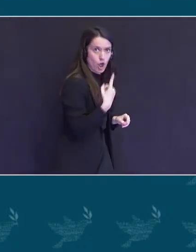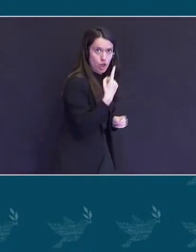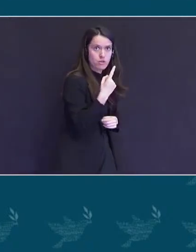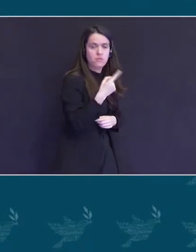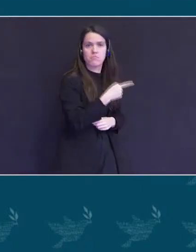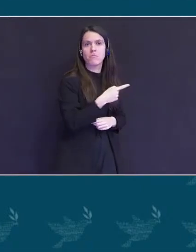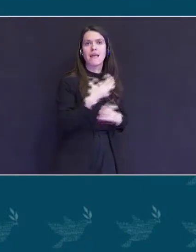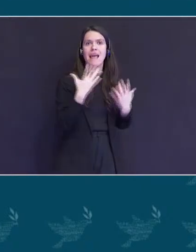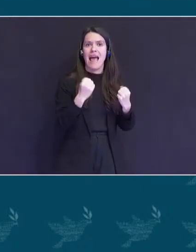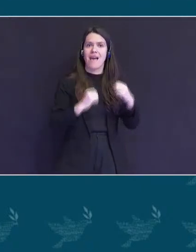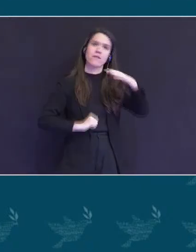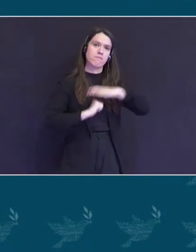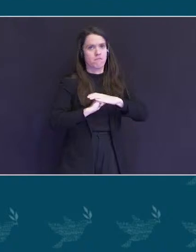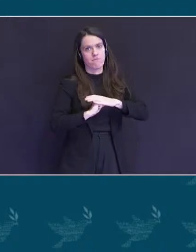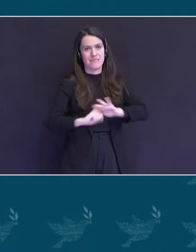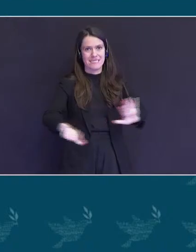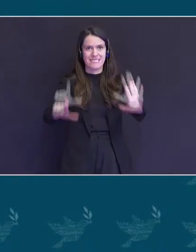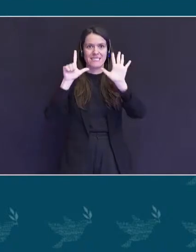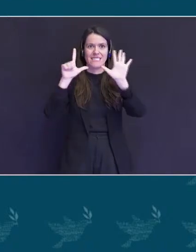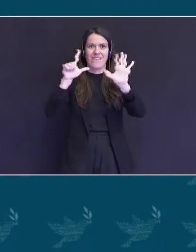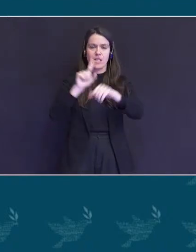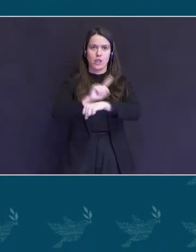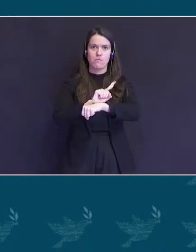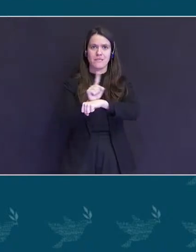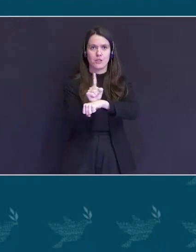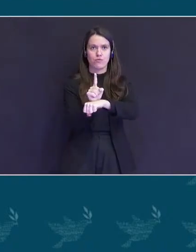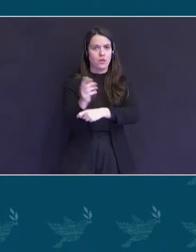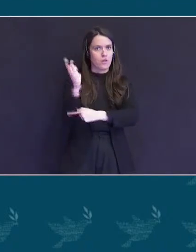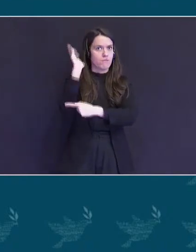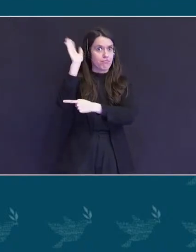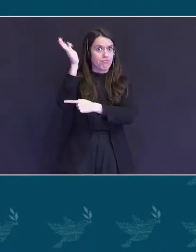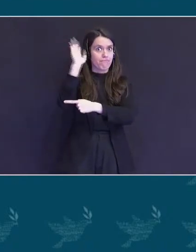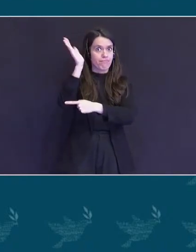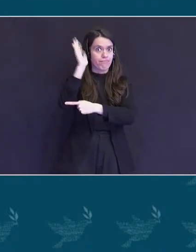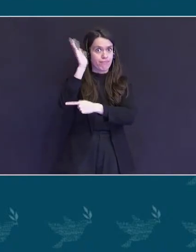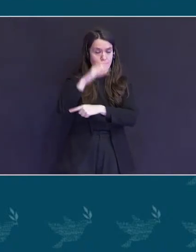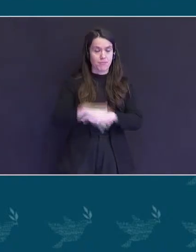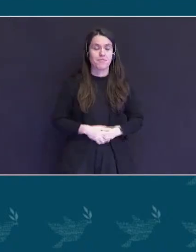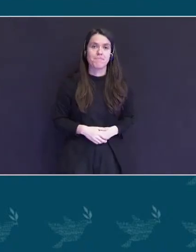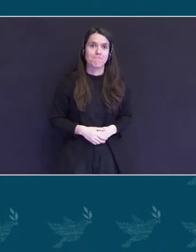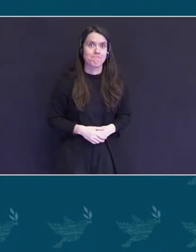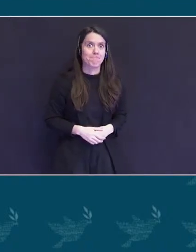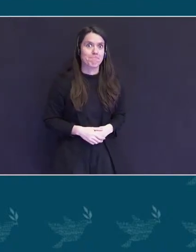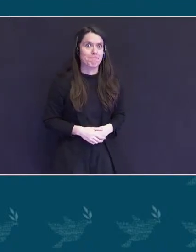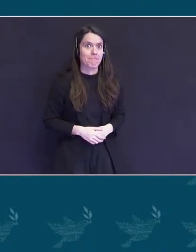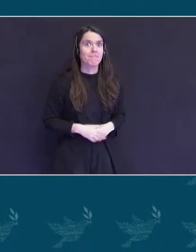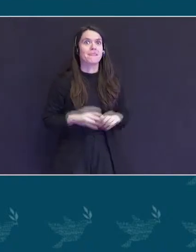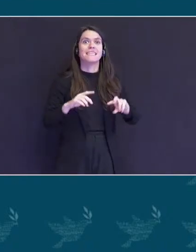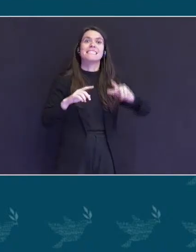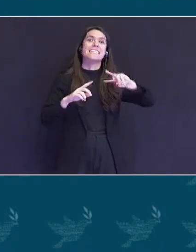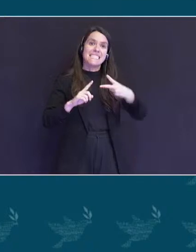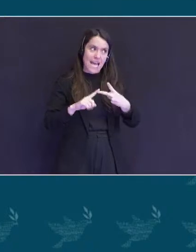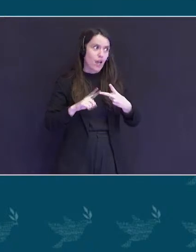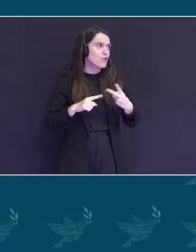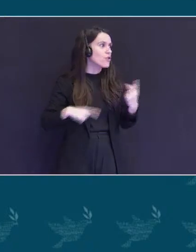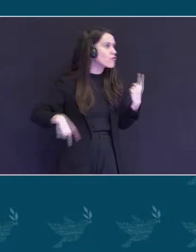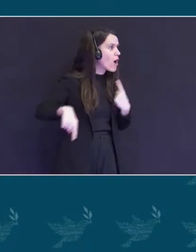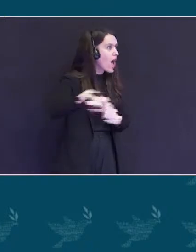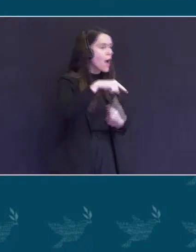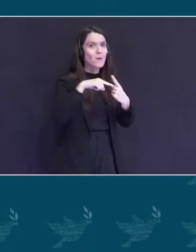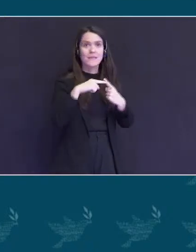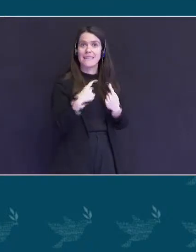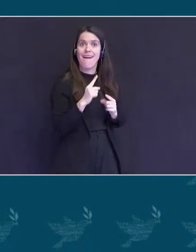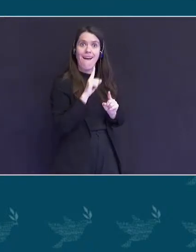and you will have up to 7 minutes to respond. Then, In second round, I will ask